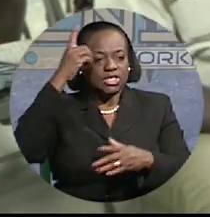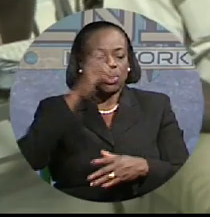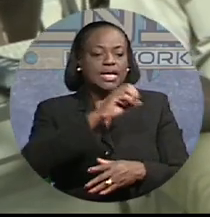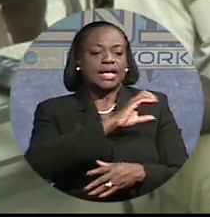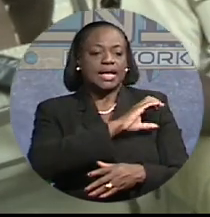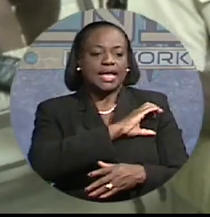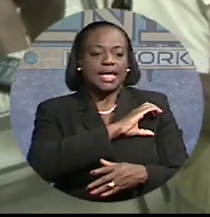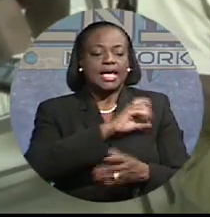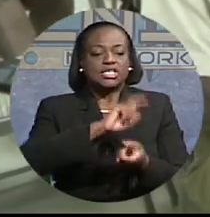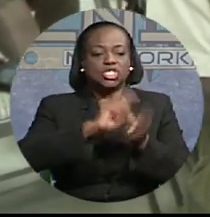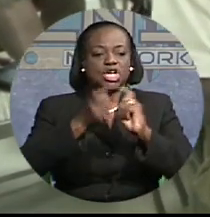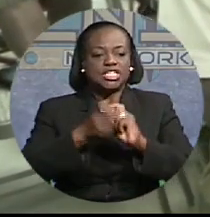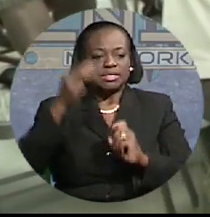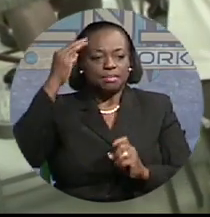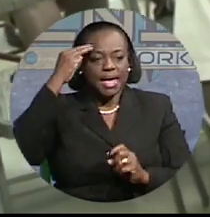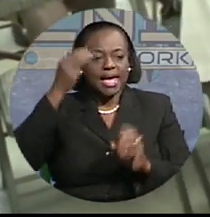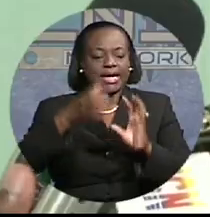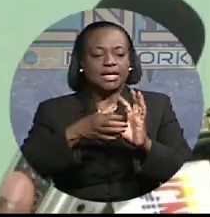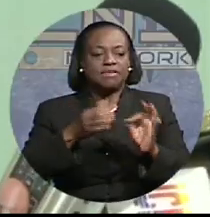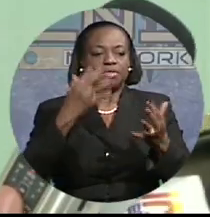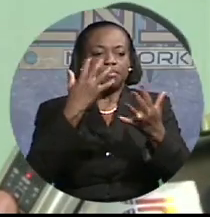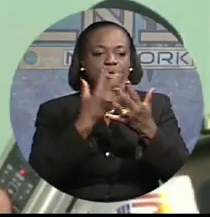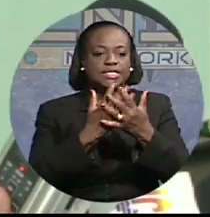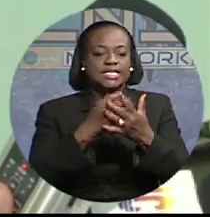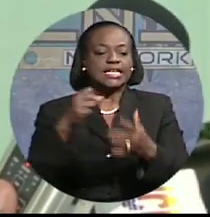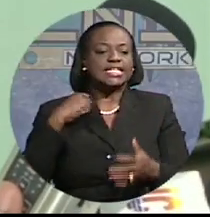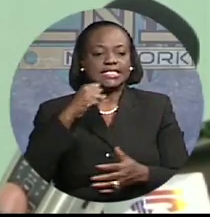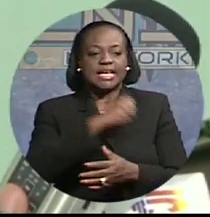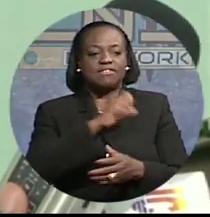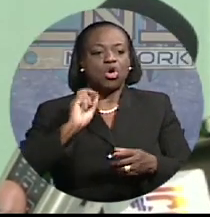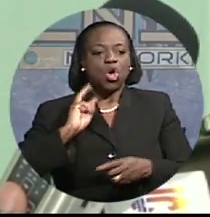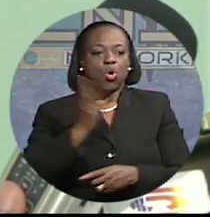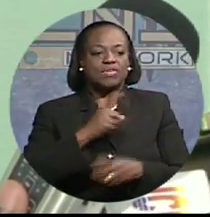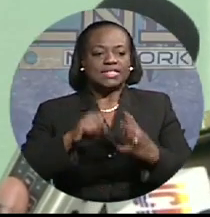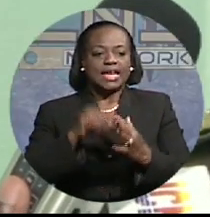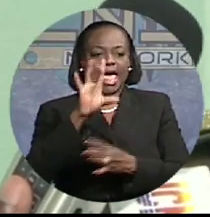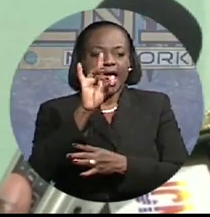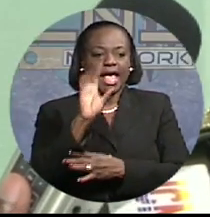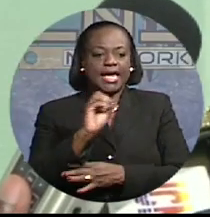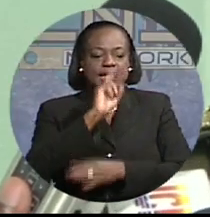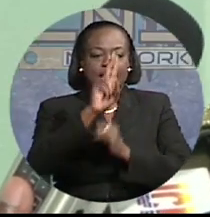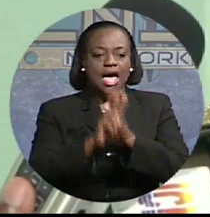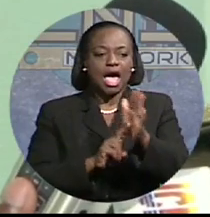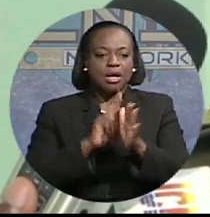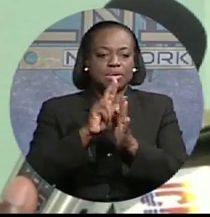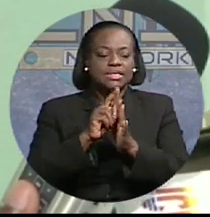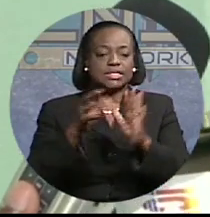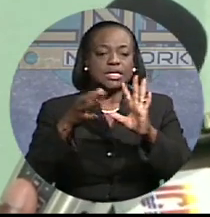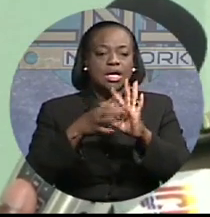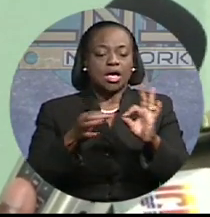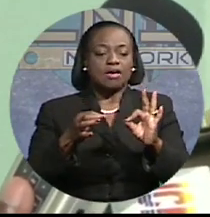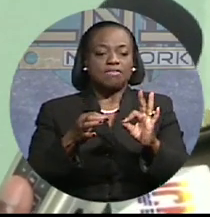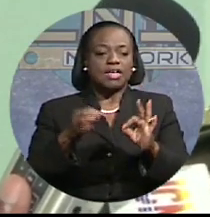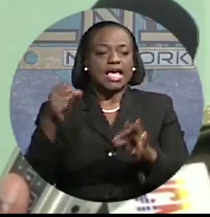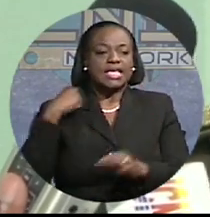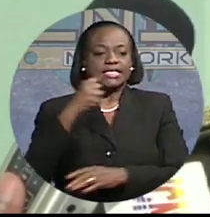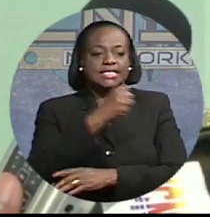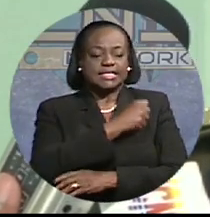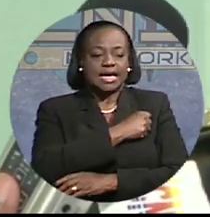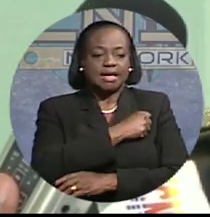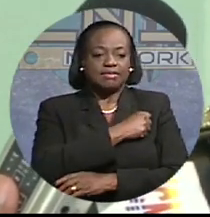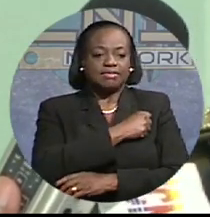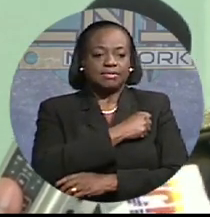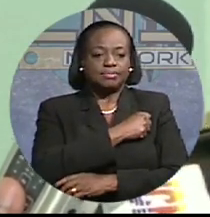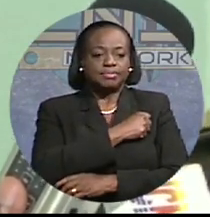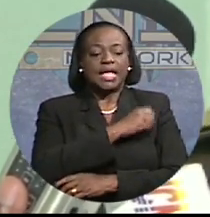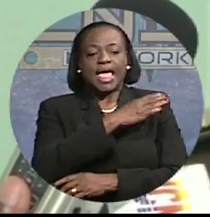and inmates. We have already started the 80 hours of training for staff and correctional management. And thus far, it